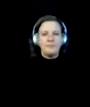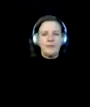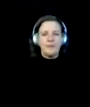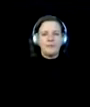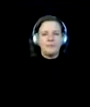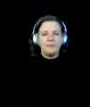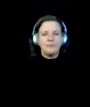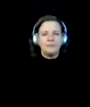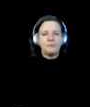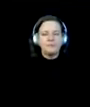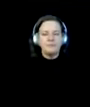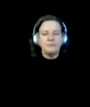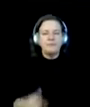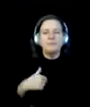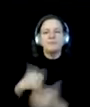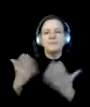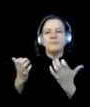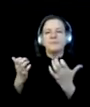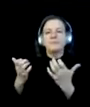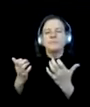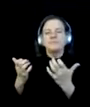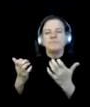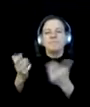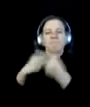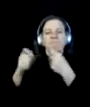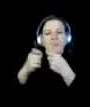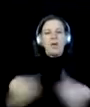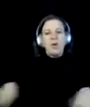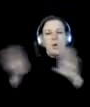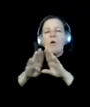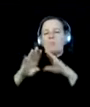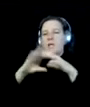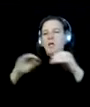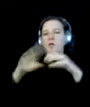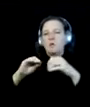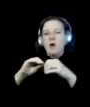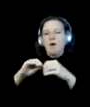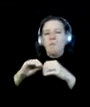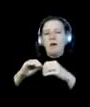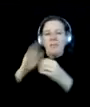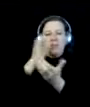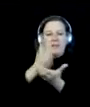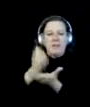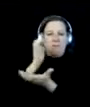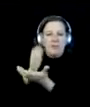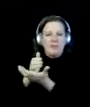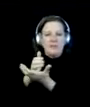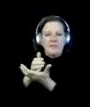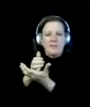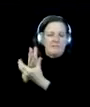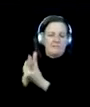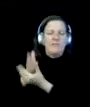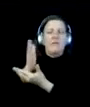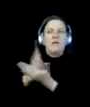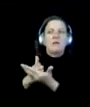I want to, in closing, talk about, these images, this archive of images, some of which are